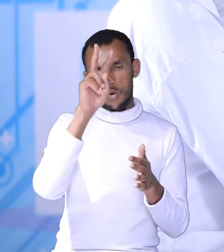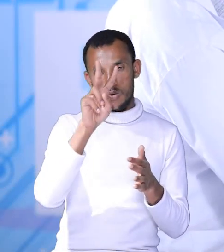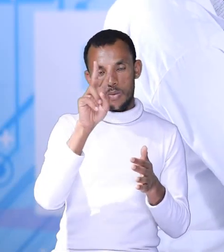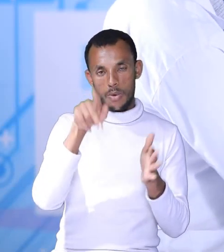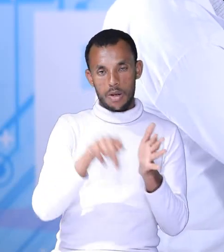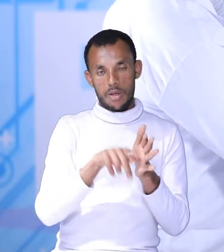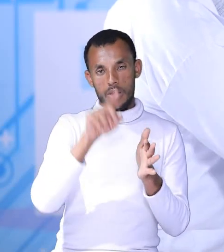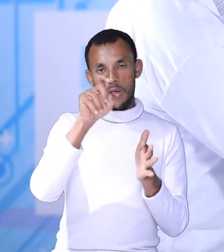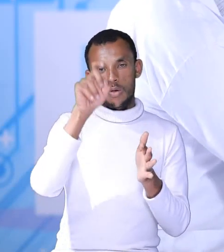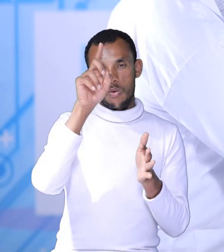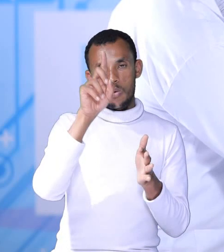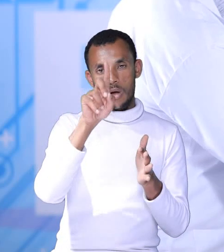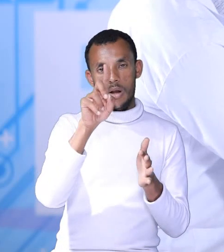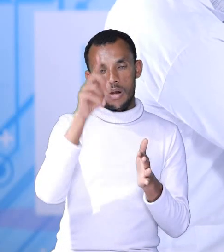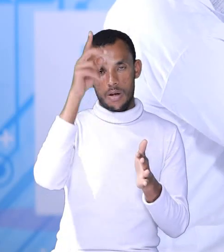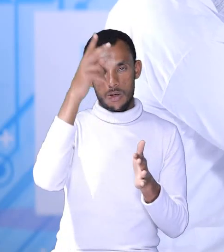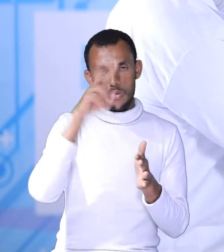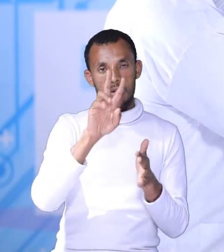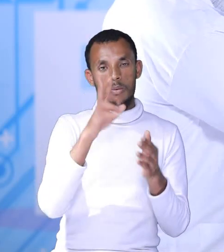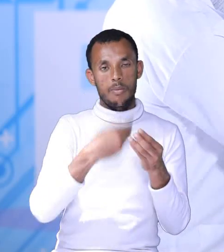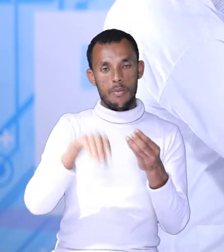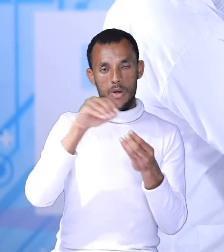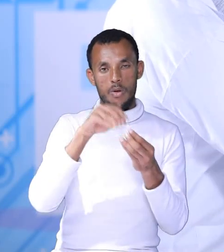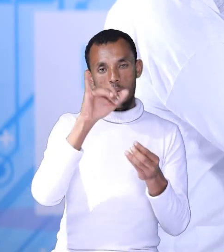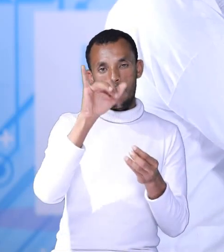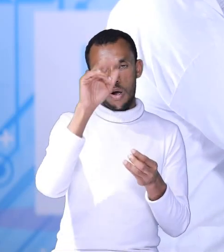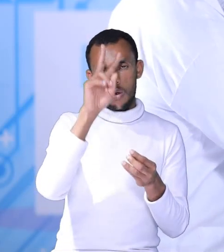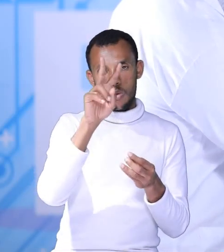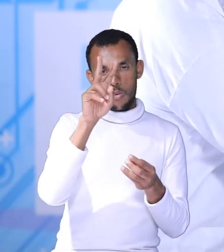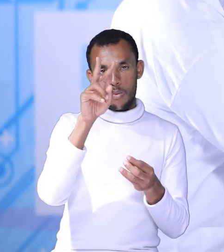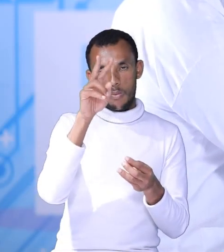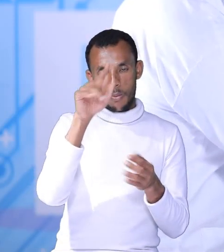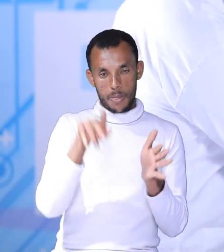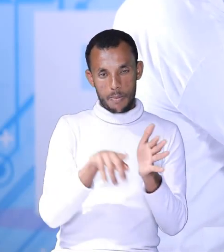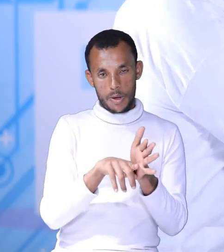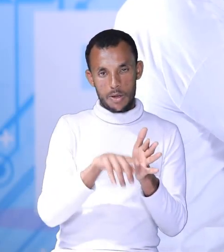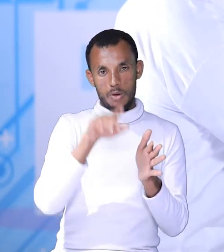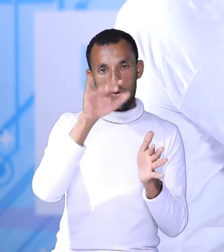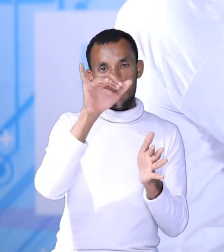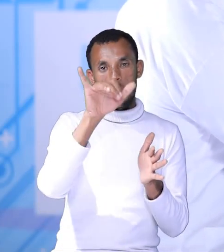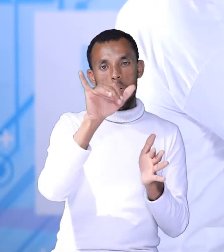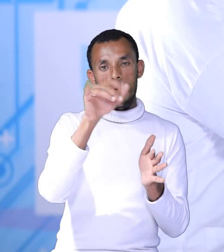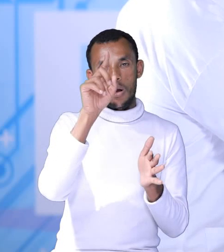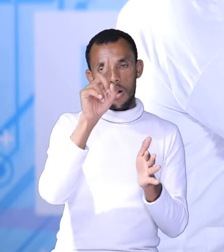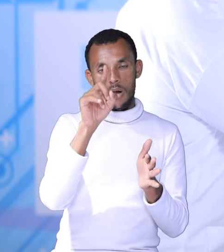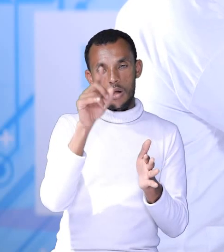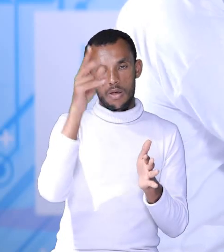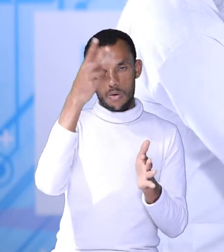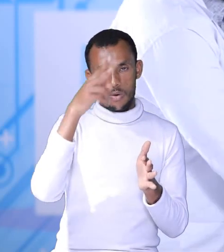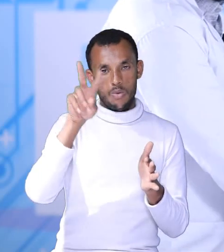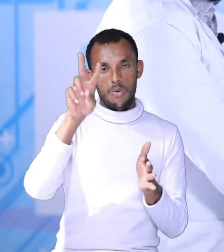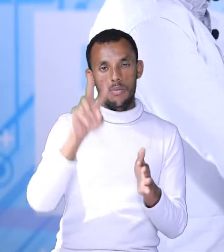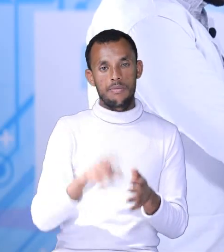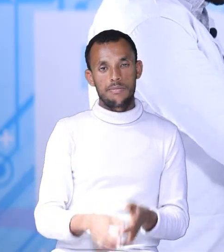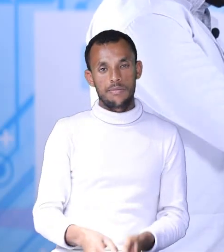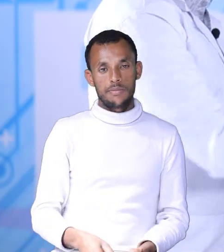x1 squared, plus y2 minus y2 minus y1